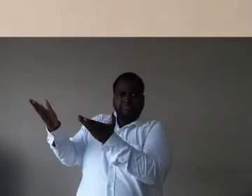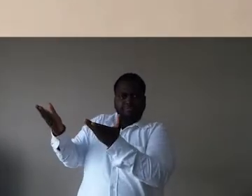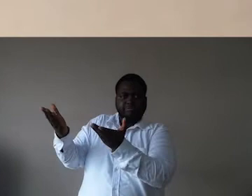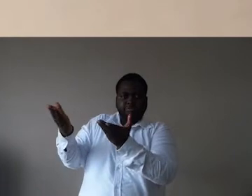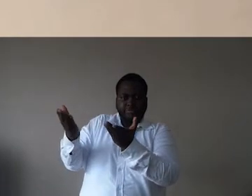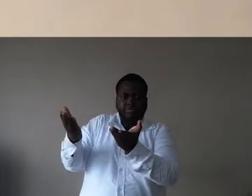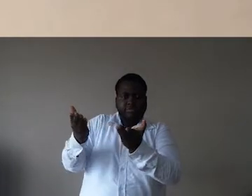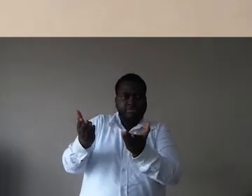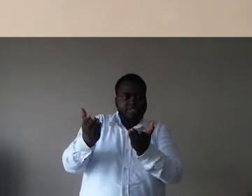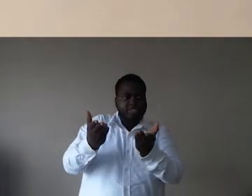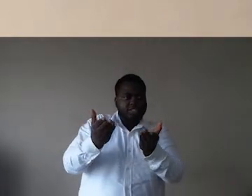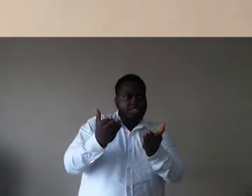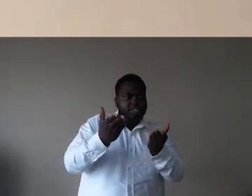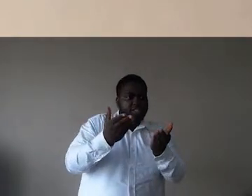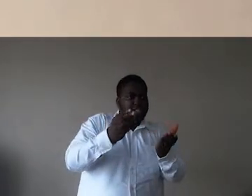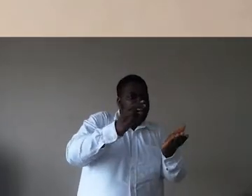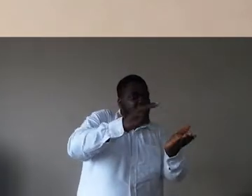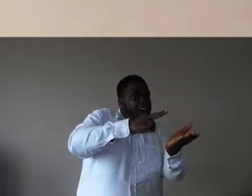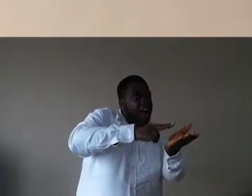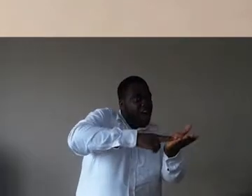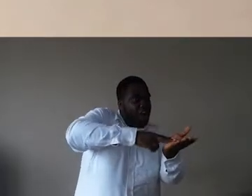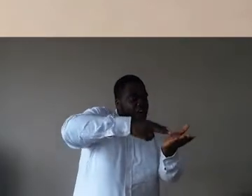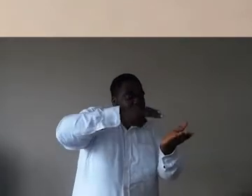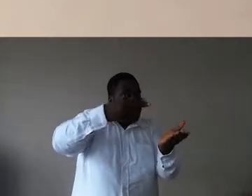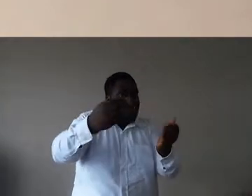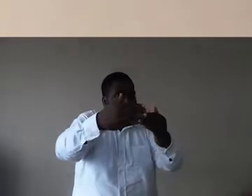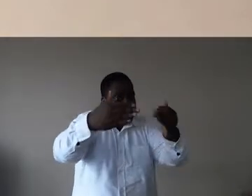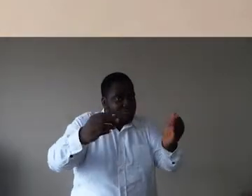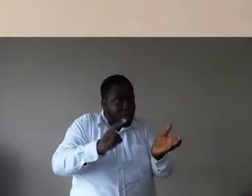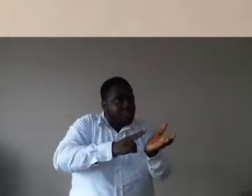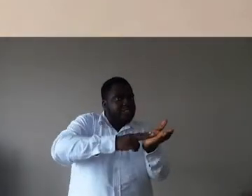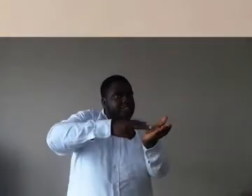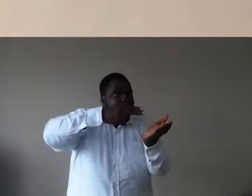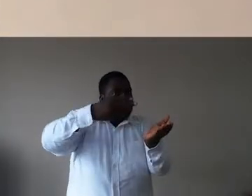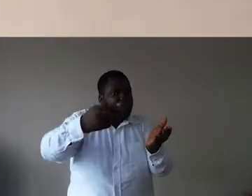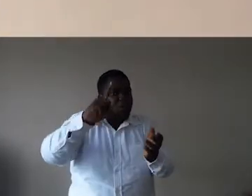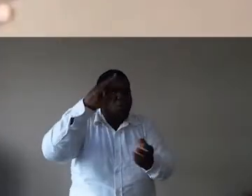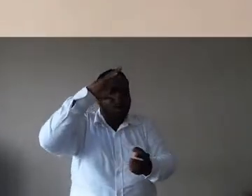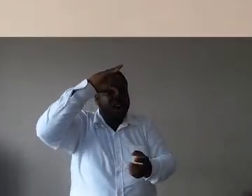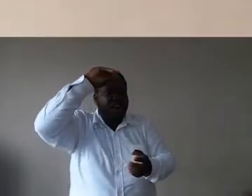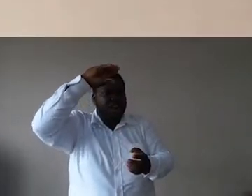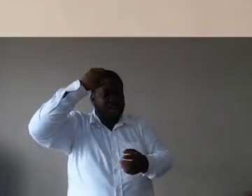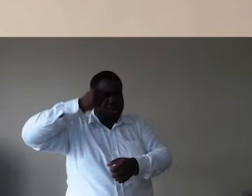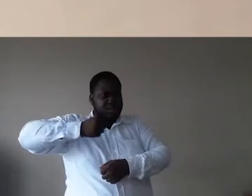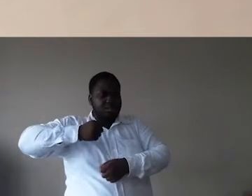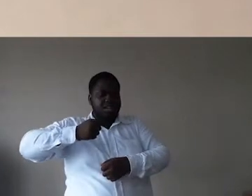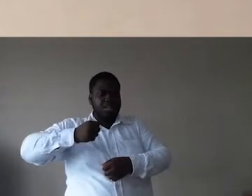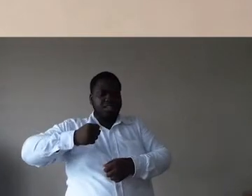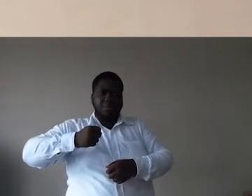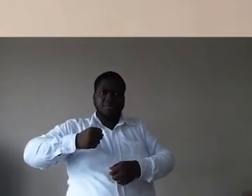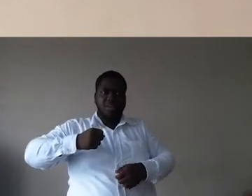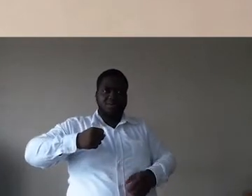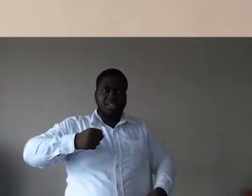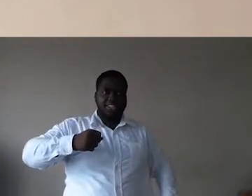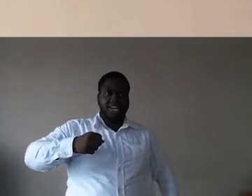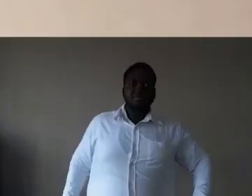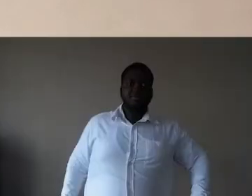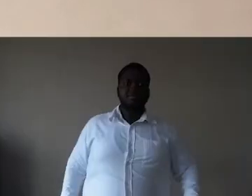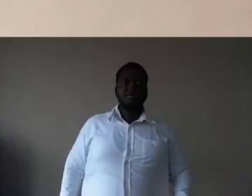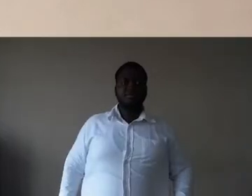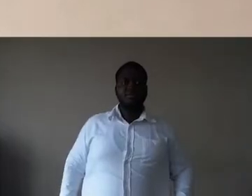send back the Ark of Covenant to David, who was the king by then. And in sending back the Ark of Covenant to